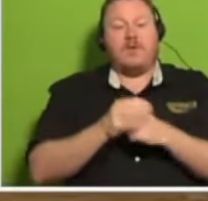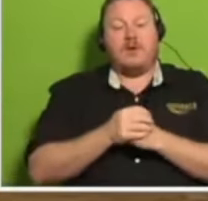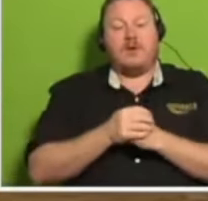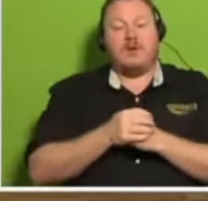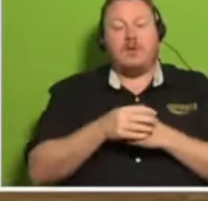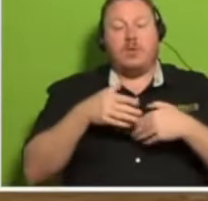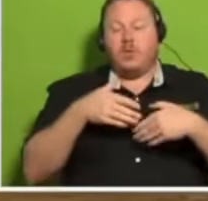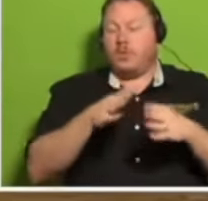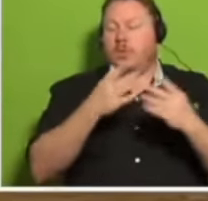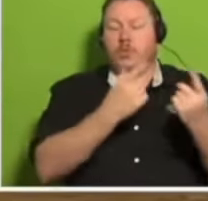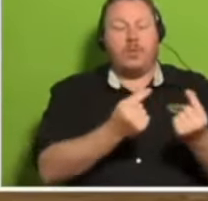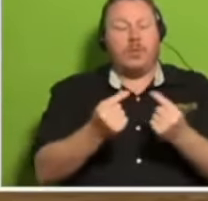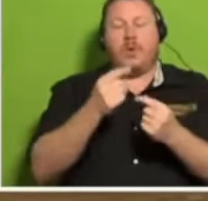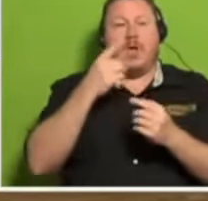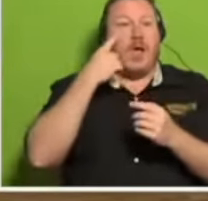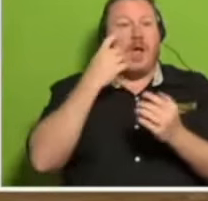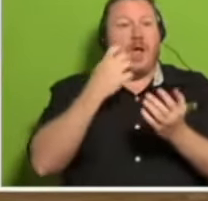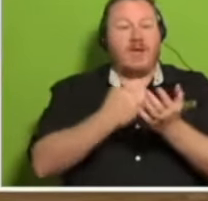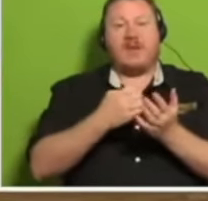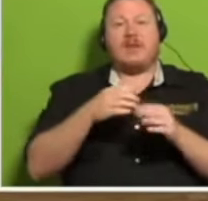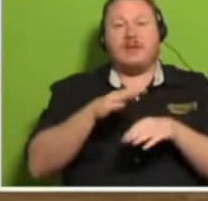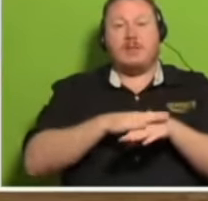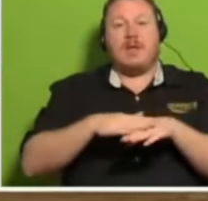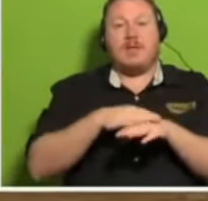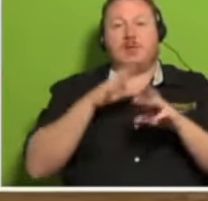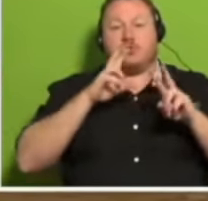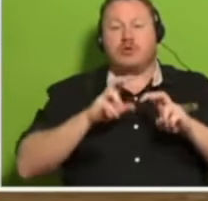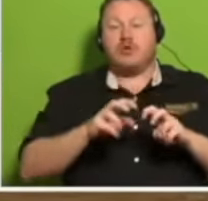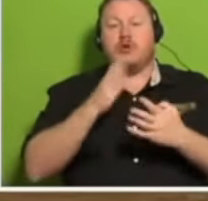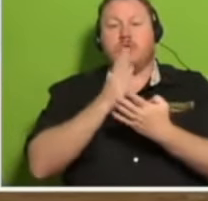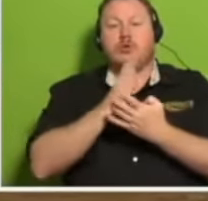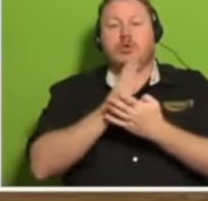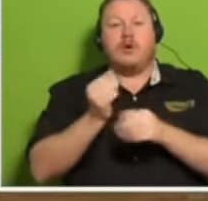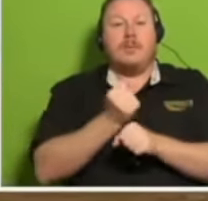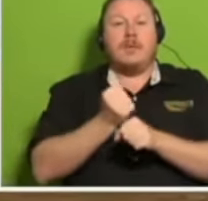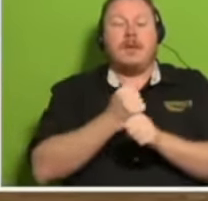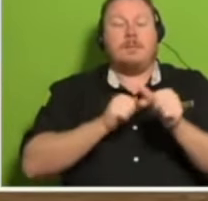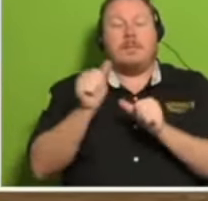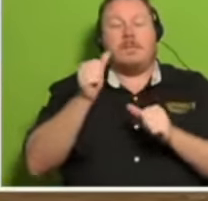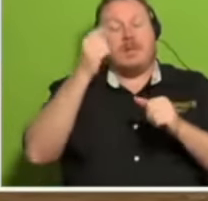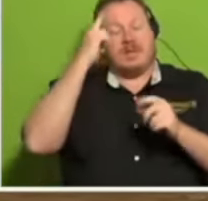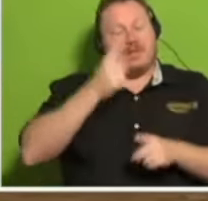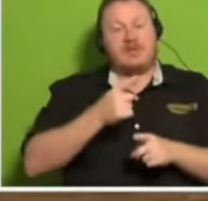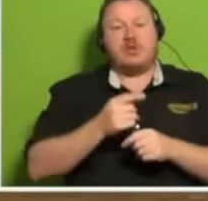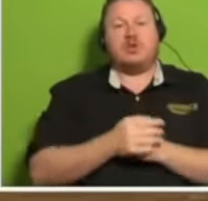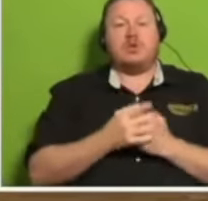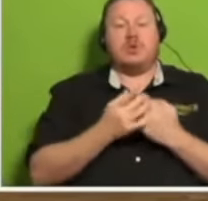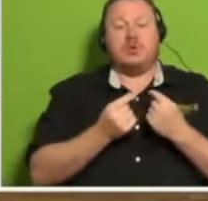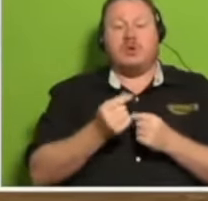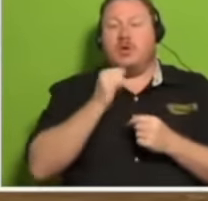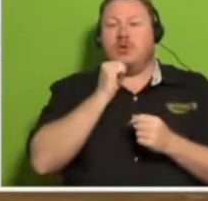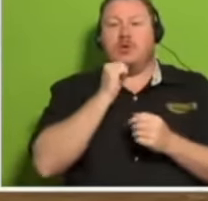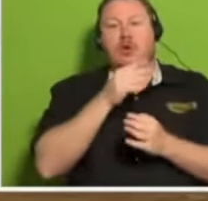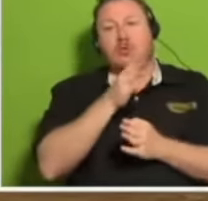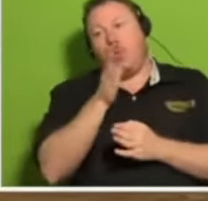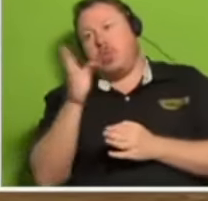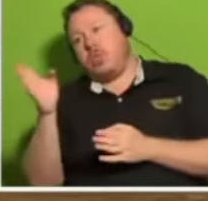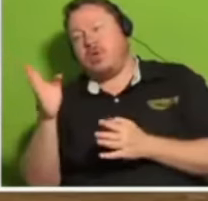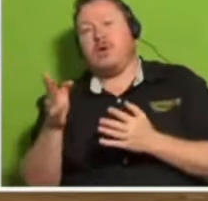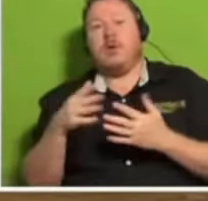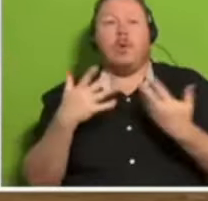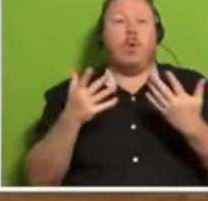supported by evidence-based research to empower us to make the best decisions. We will not dither, neither will